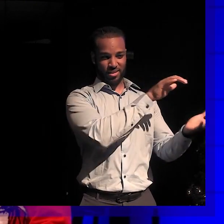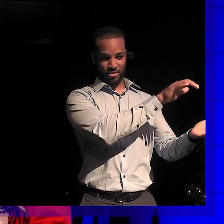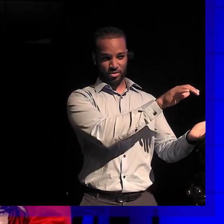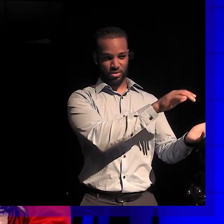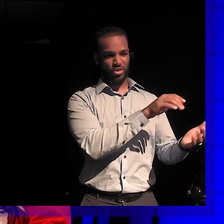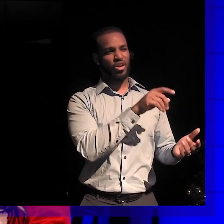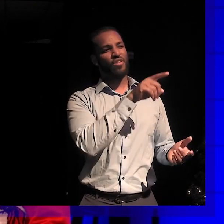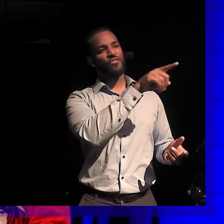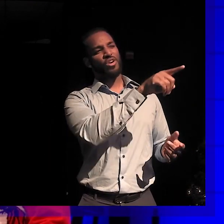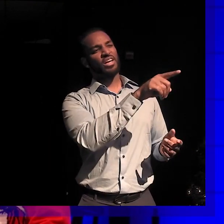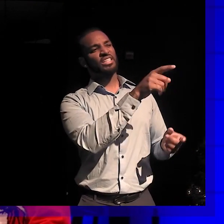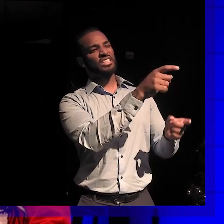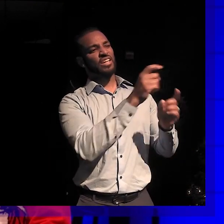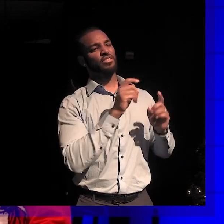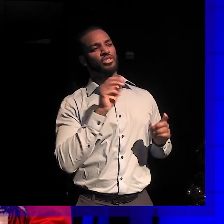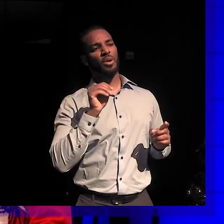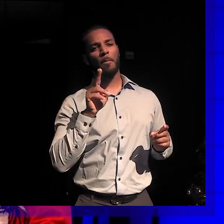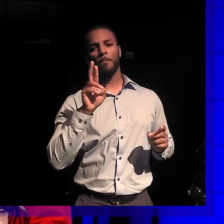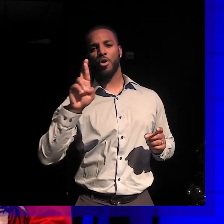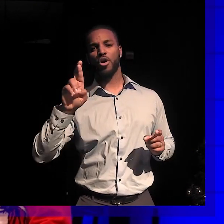Fred's given some Frankenstein.